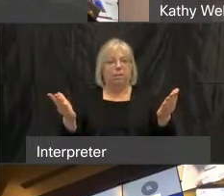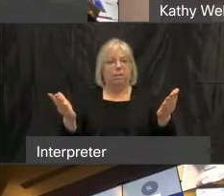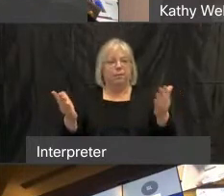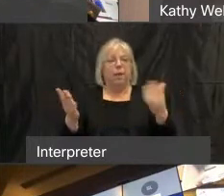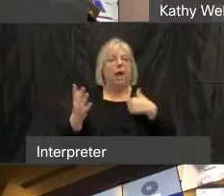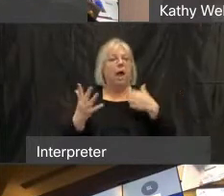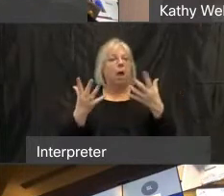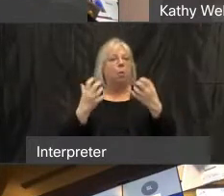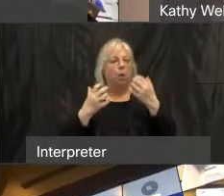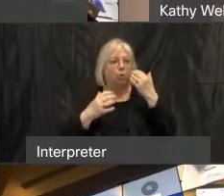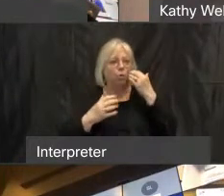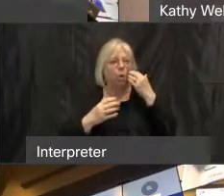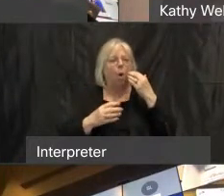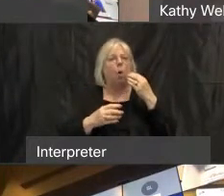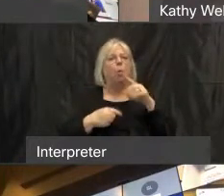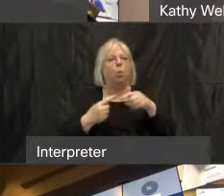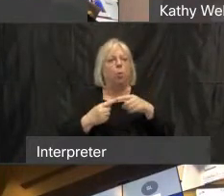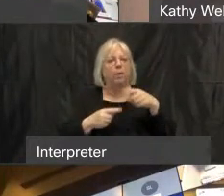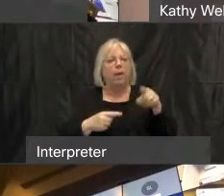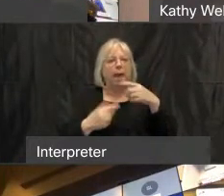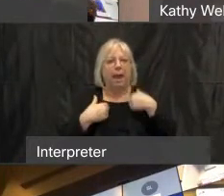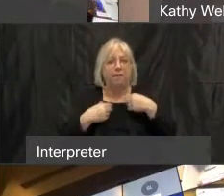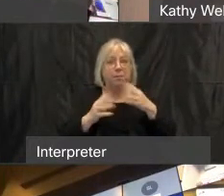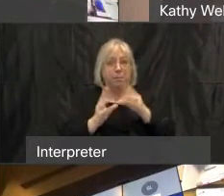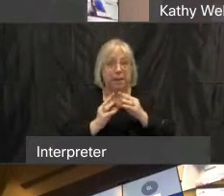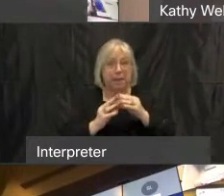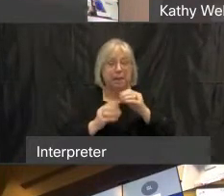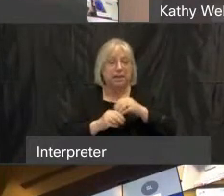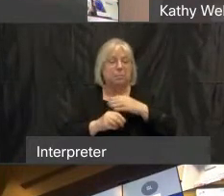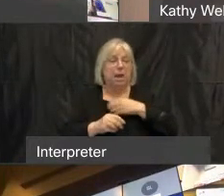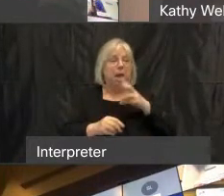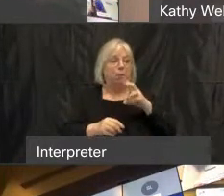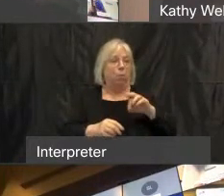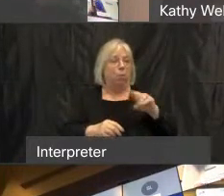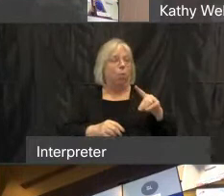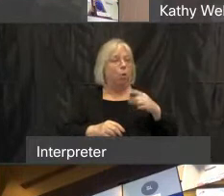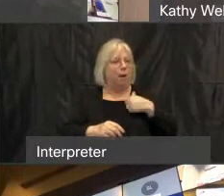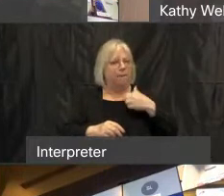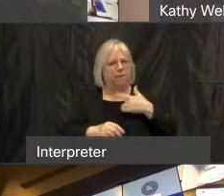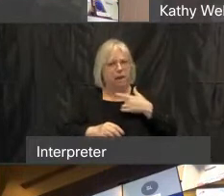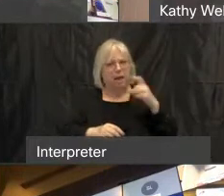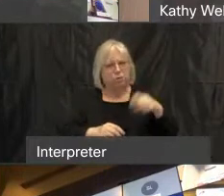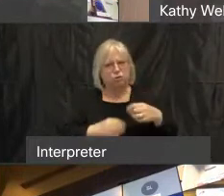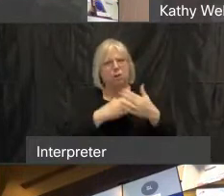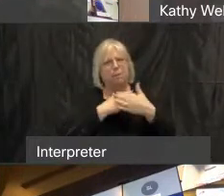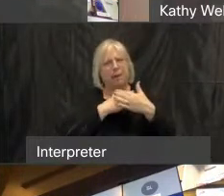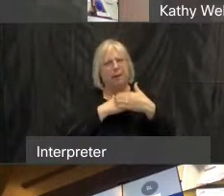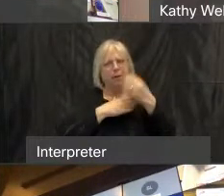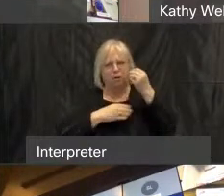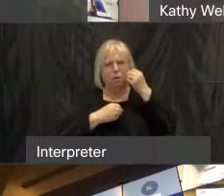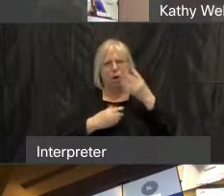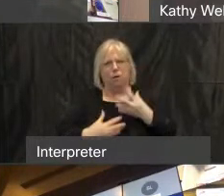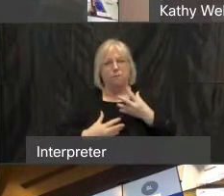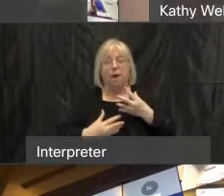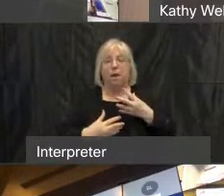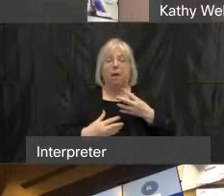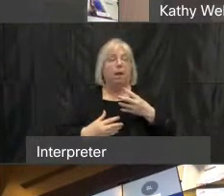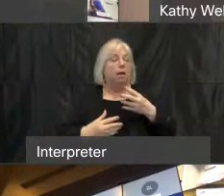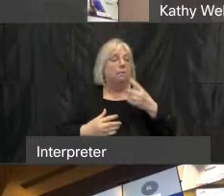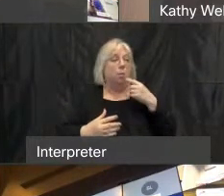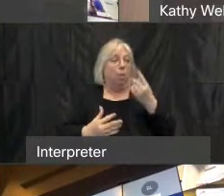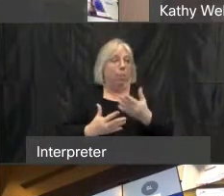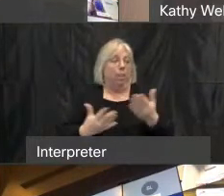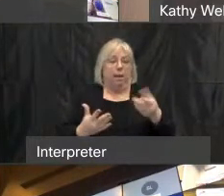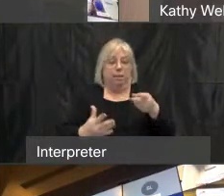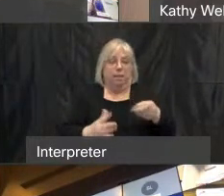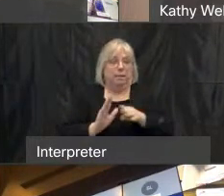to be notified when there are meetings in my ward. I feel that I should be notified, and I'll give you a case in point. I didn't know about